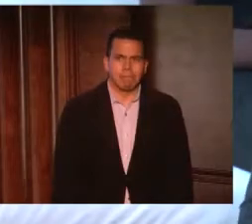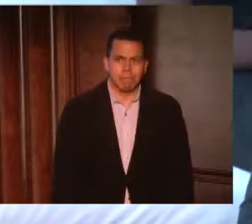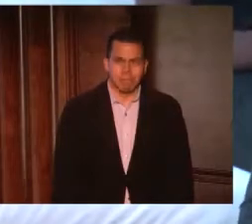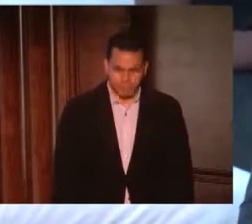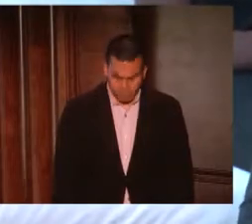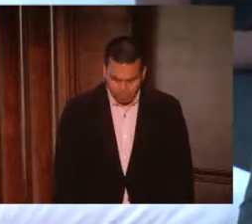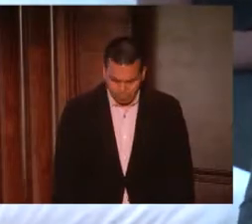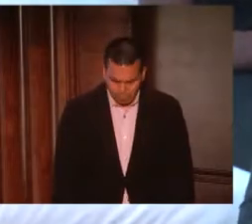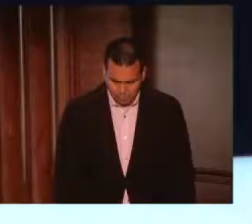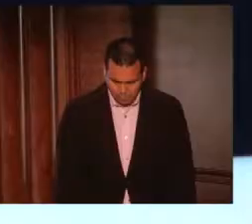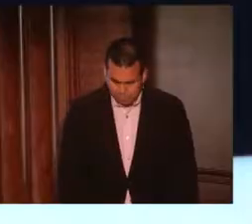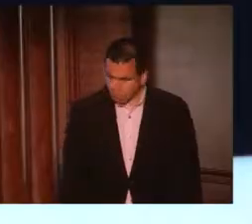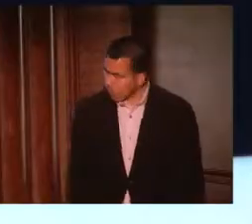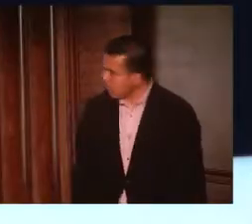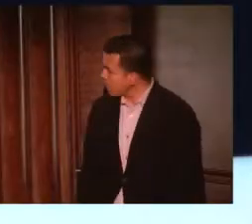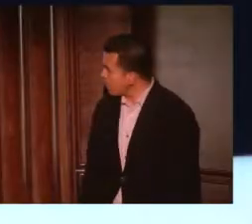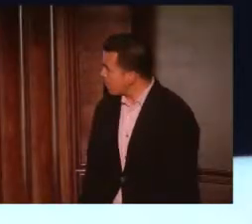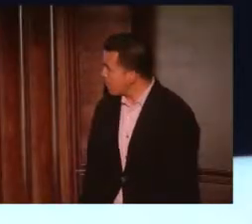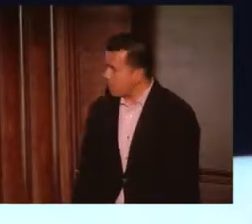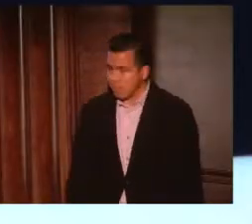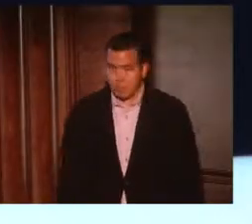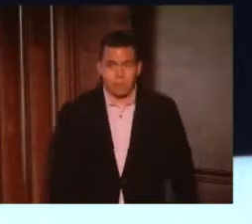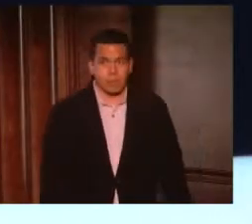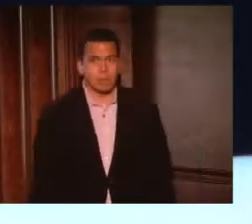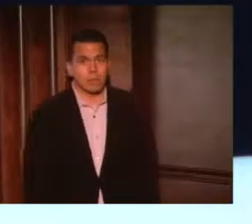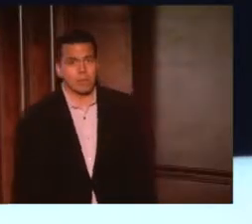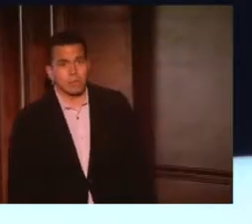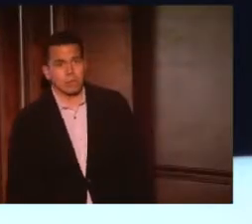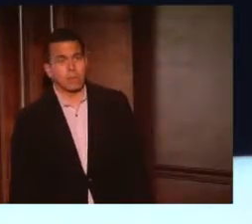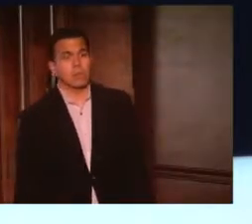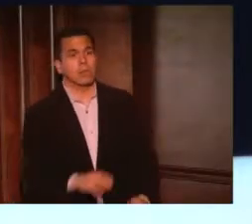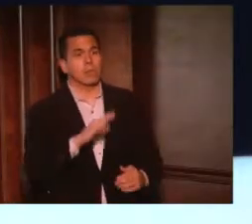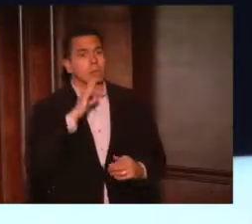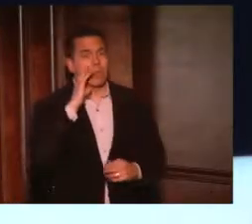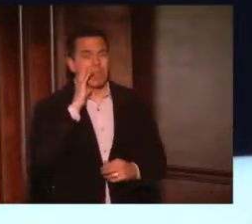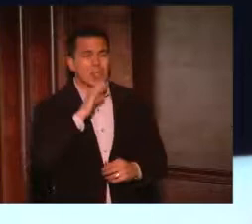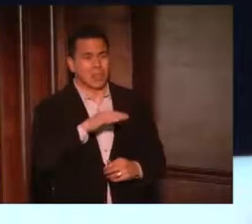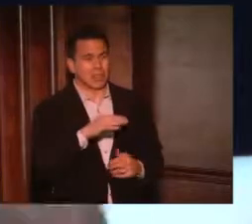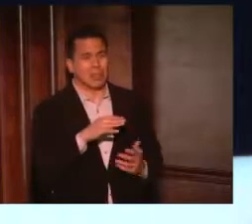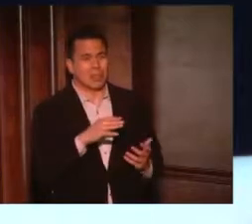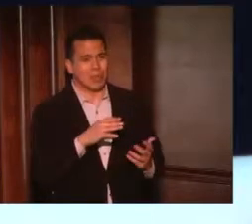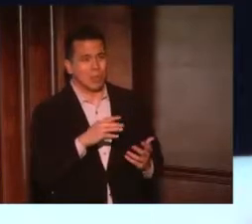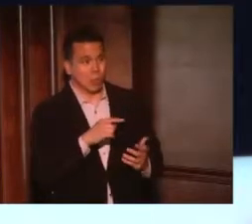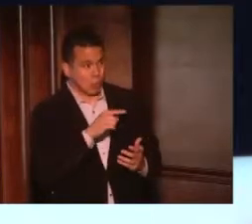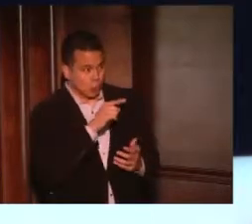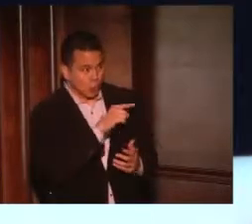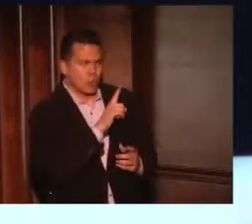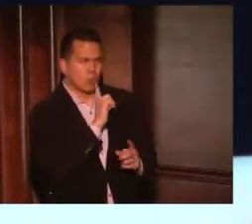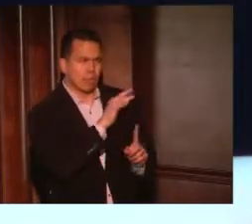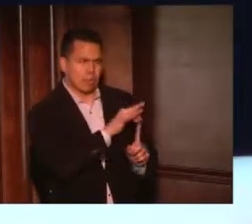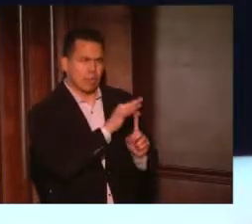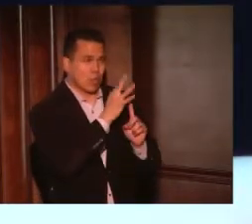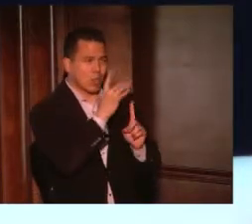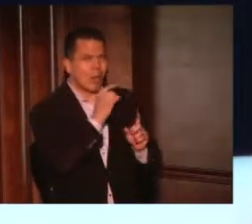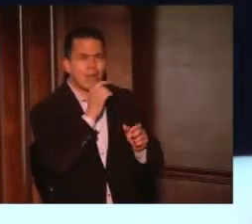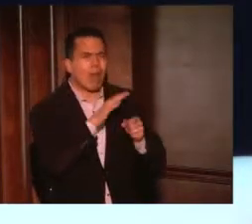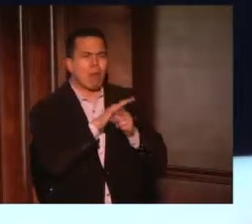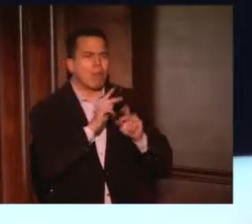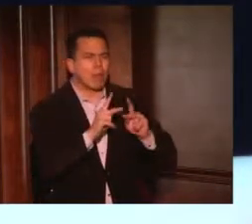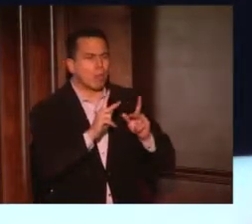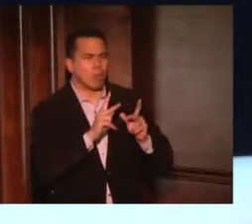As we've mentioned, as we know, there's not nearly enough action, but people like you are stepping up in your community, finding the solutions that are